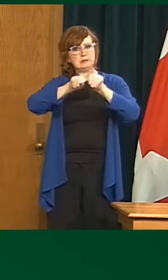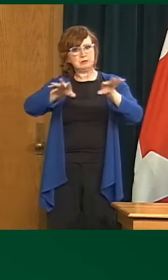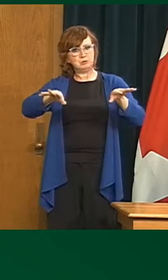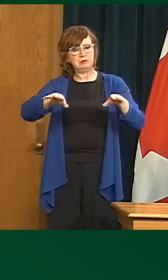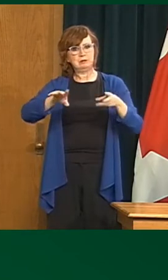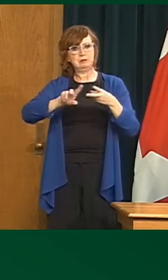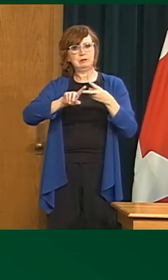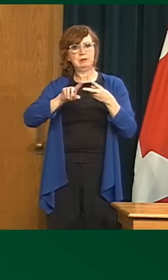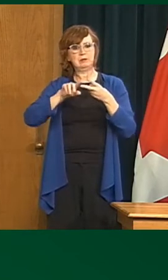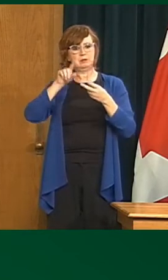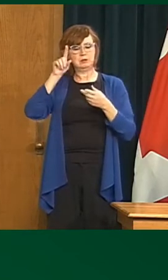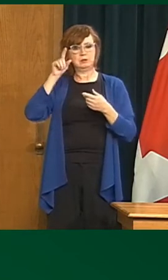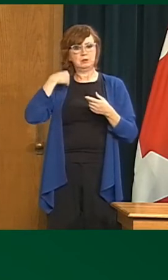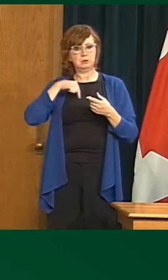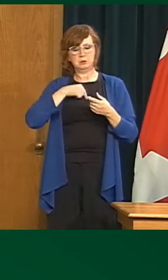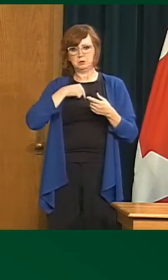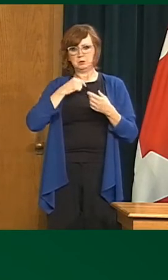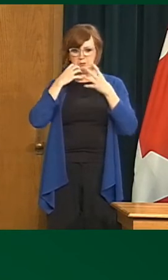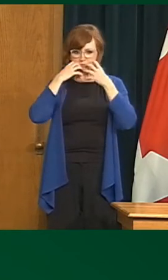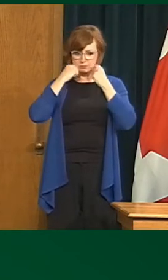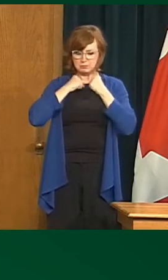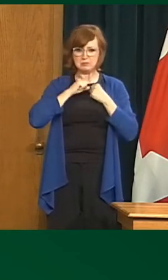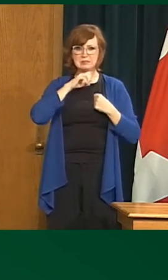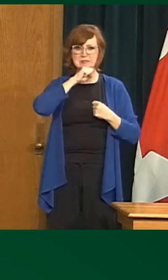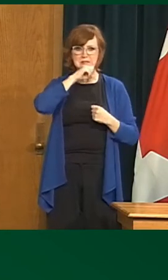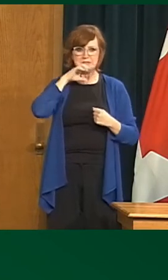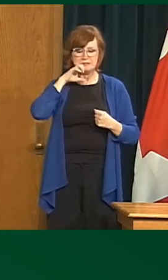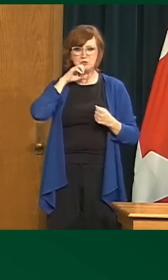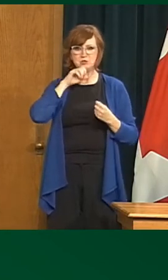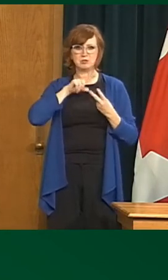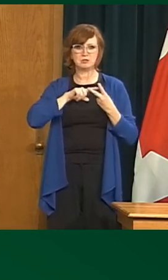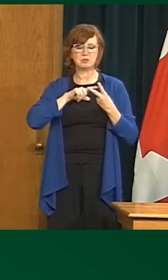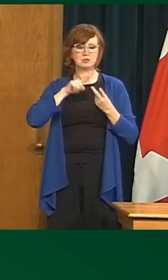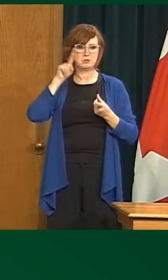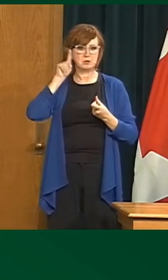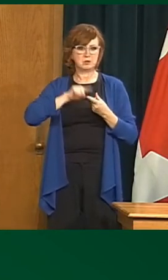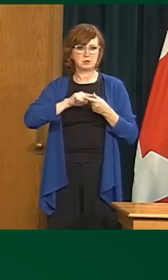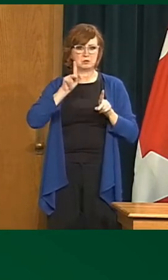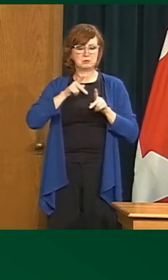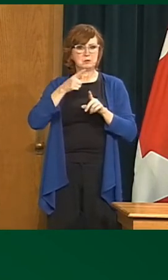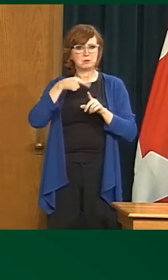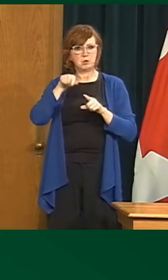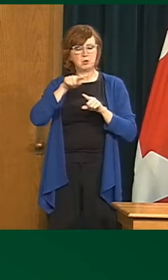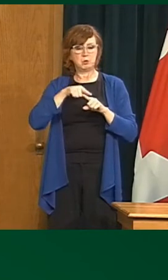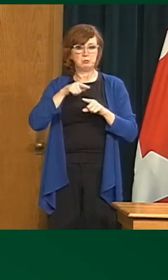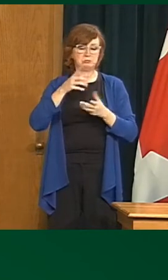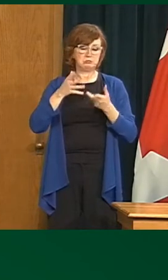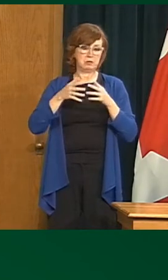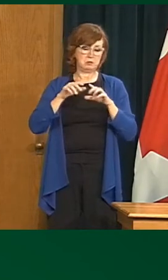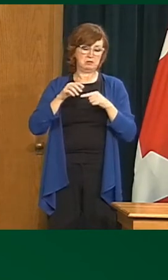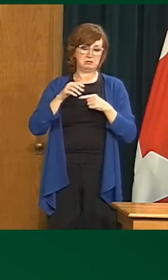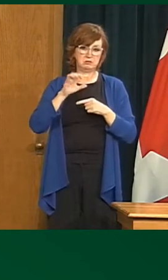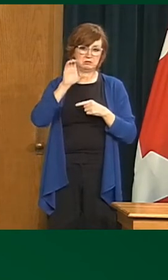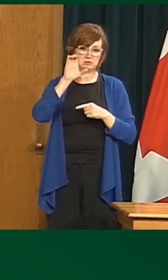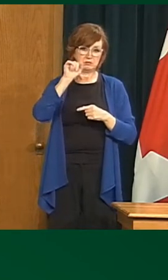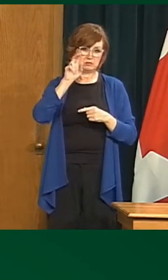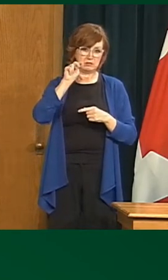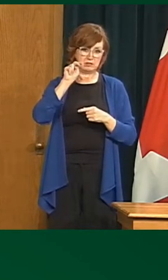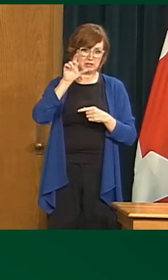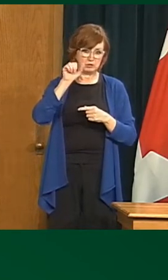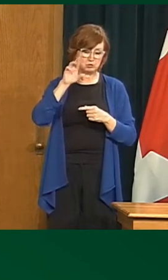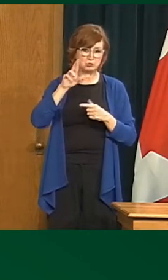not only the elderly but in long-term care homes. The same holds true for those that are immunocompromised. And I just say that as one example,